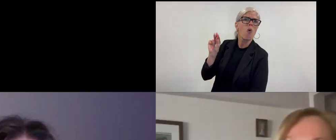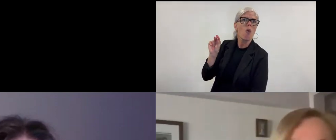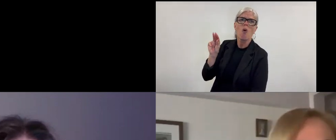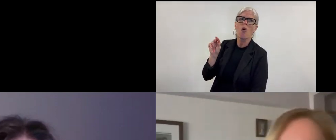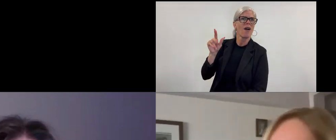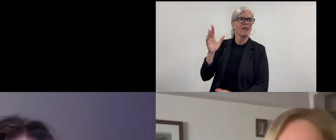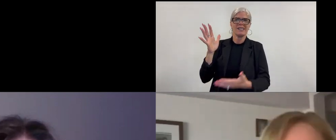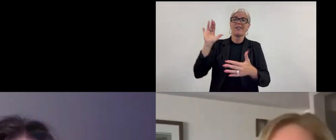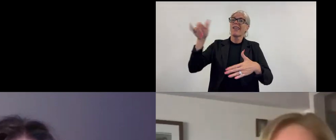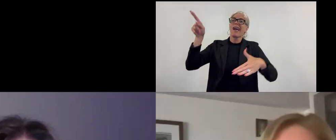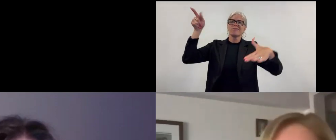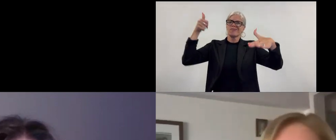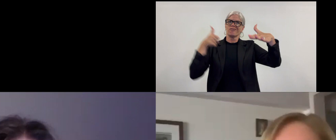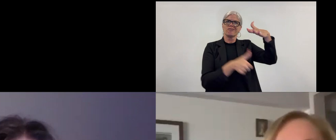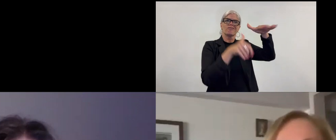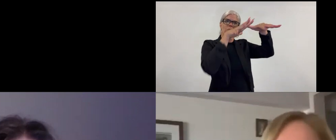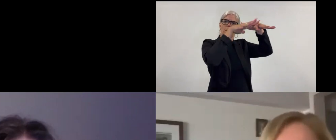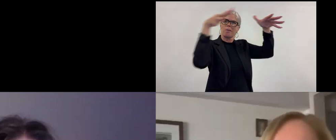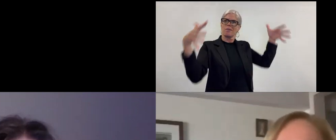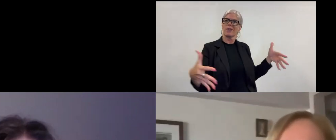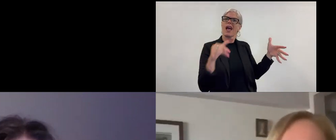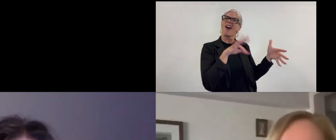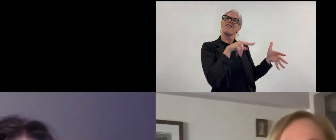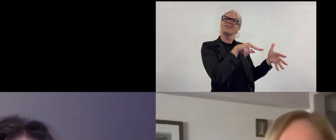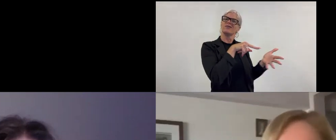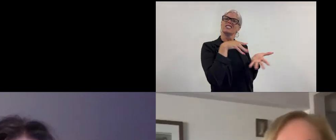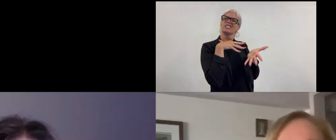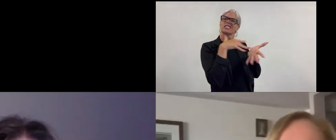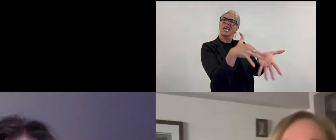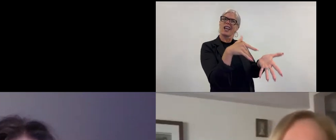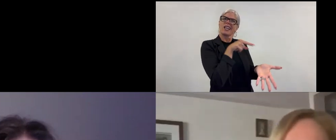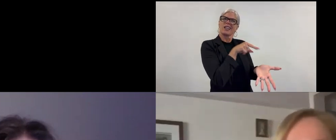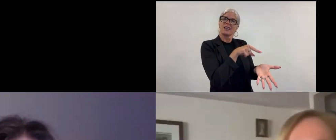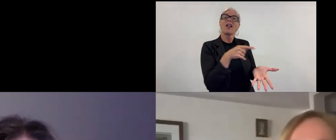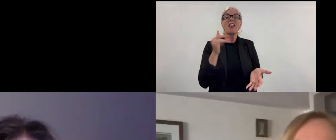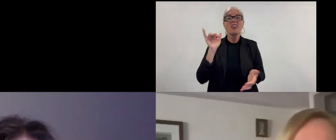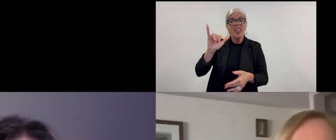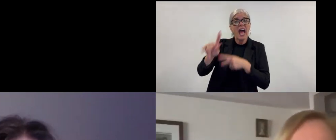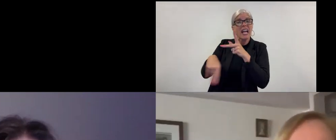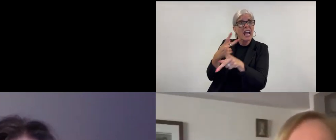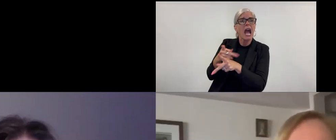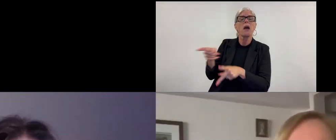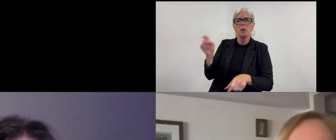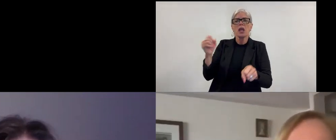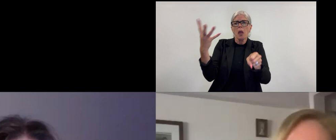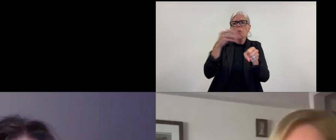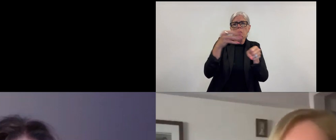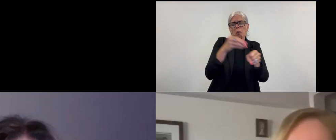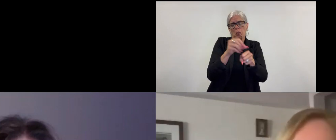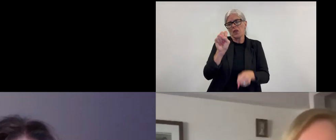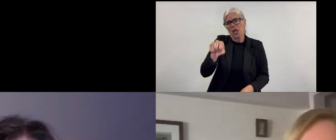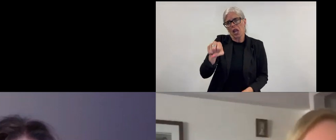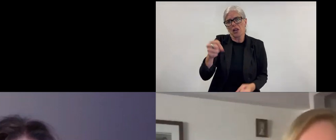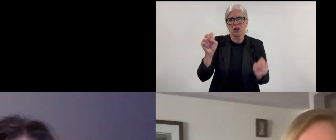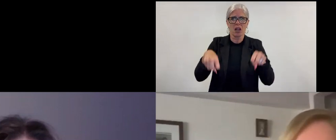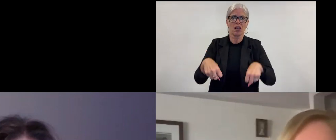events are not charged to the industry. They're part of, everything is taken care of under the umbrella of the study. So that's